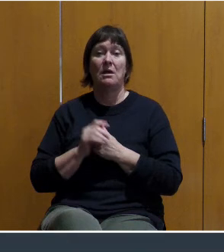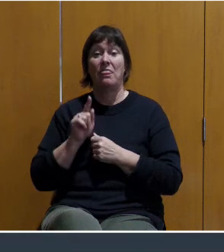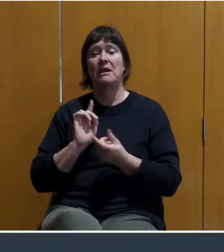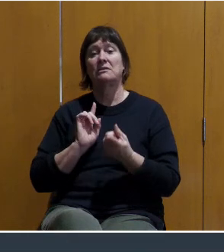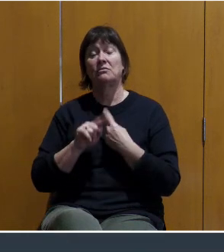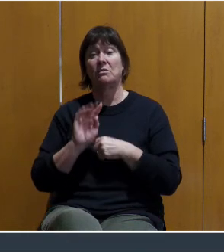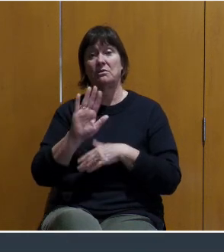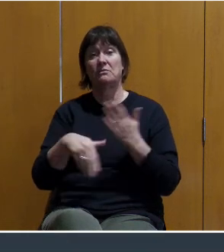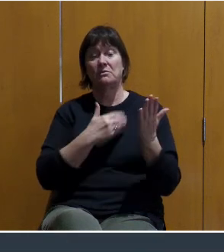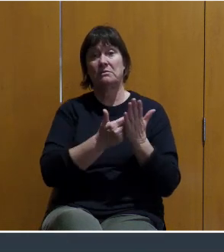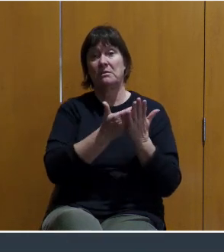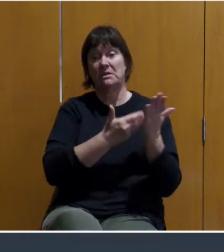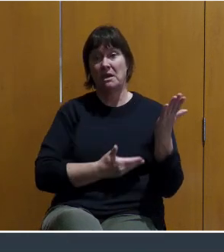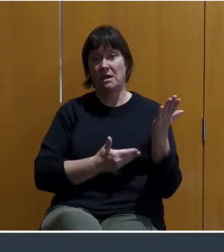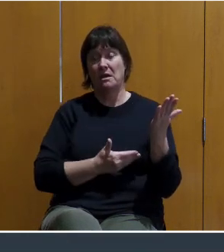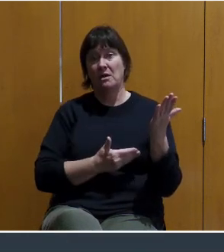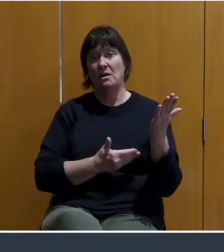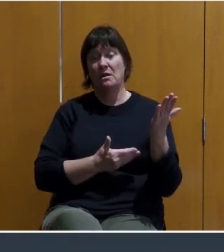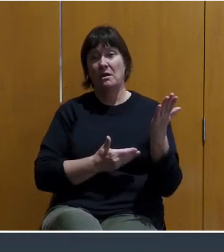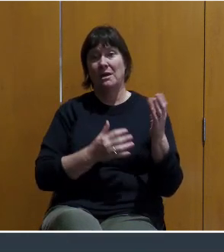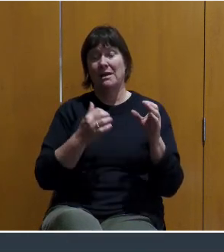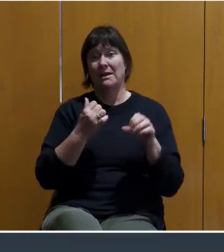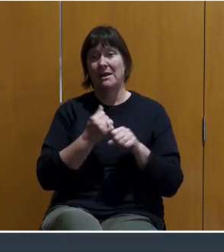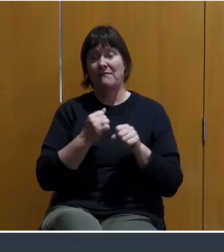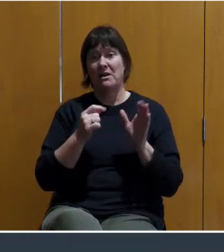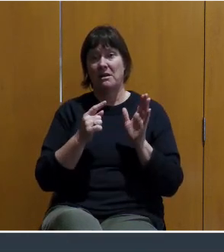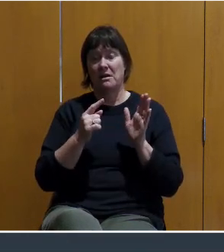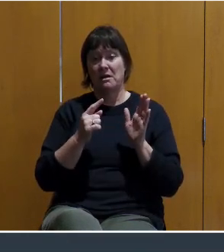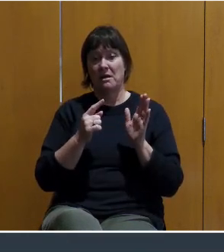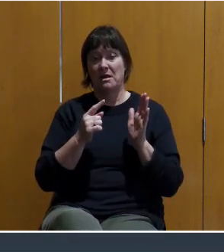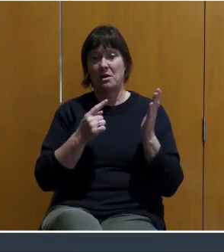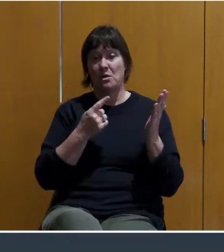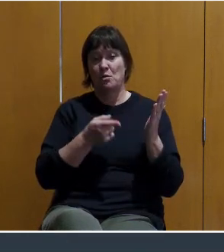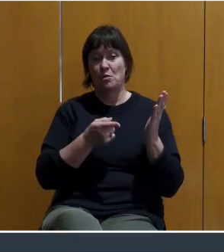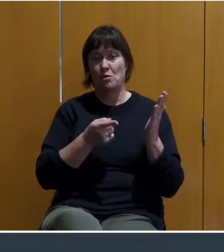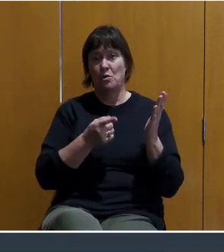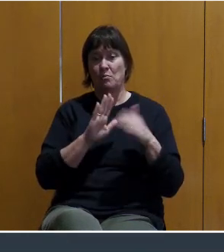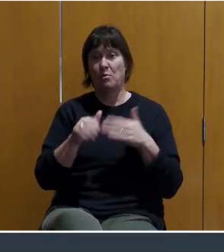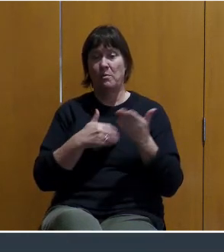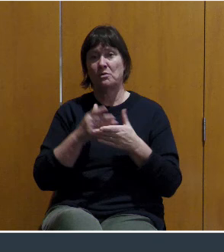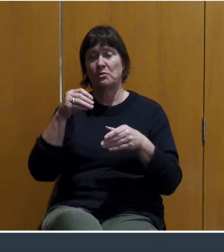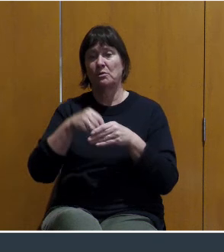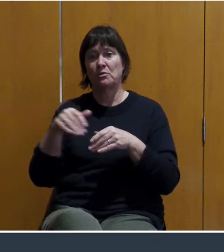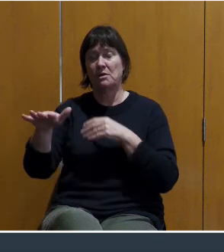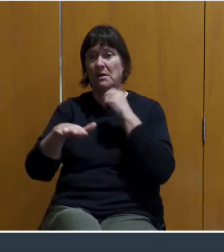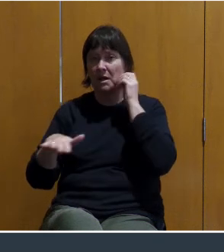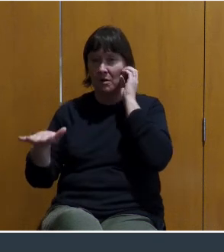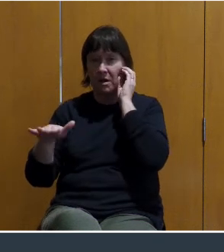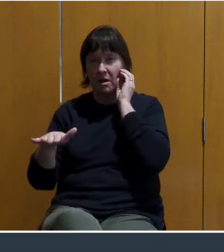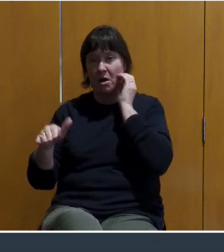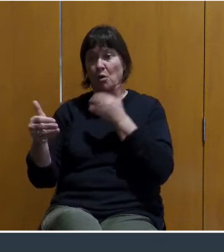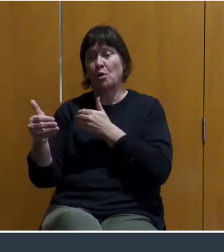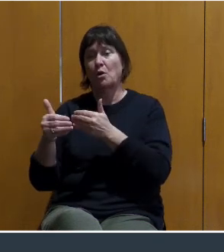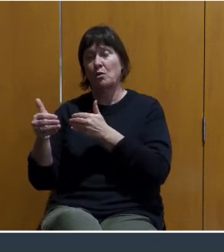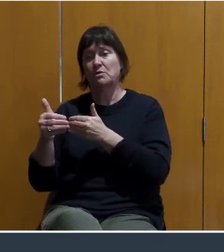response to submitter Gavin Ide, where in his submission he proposed to include an area close